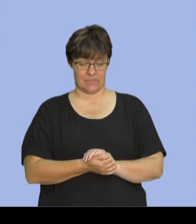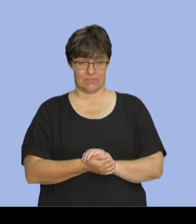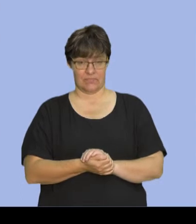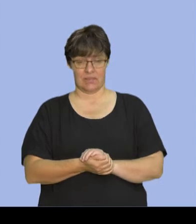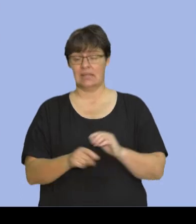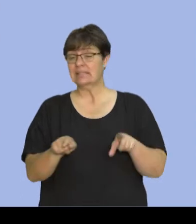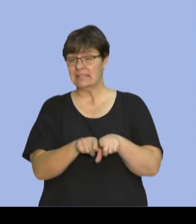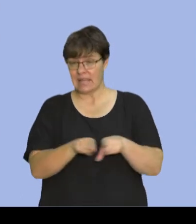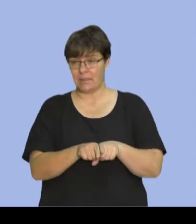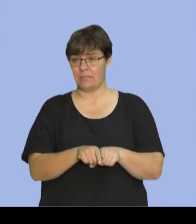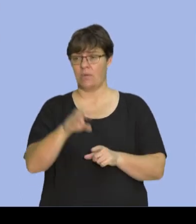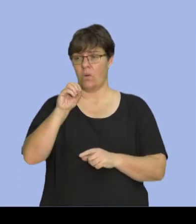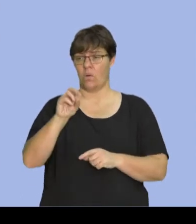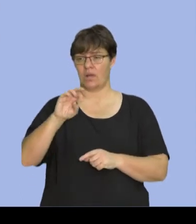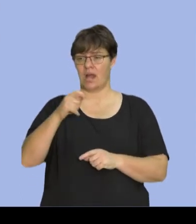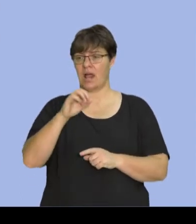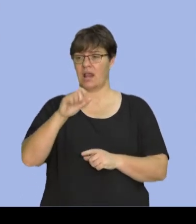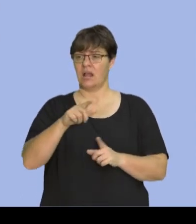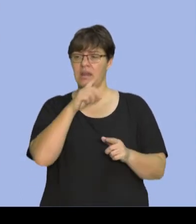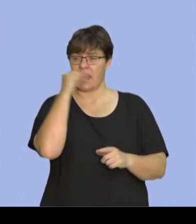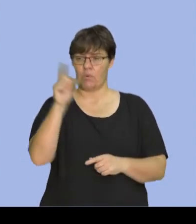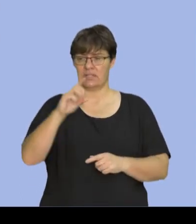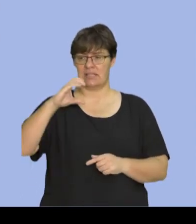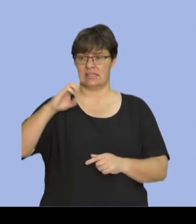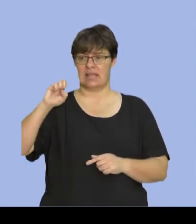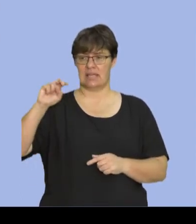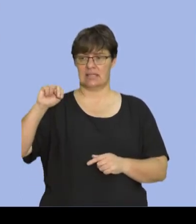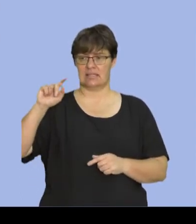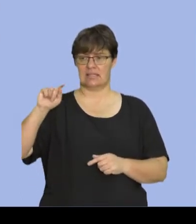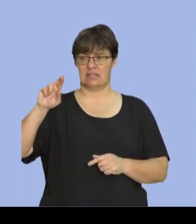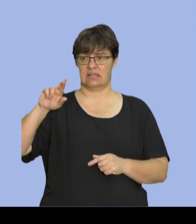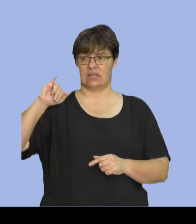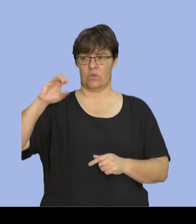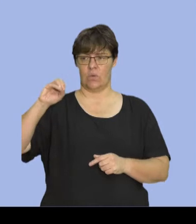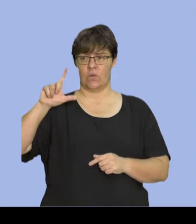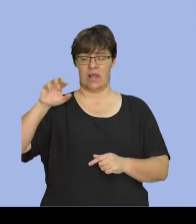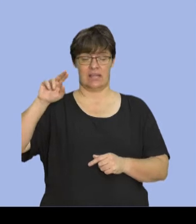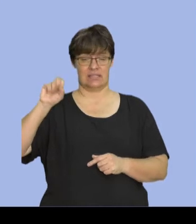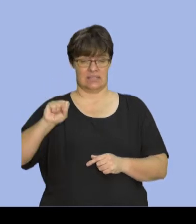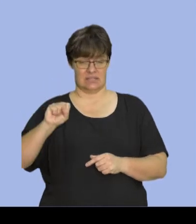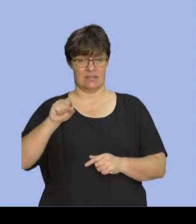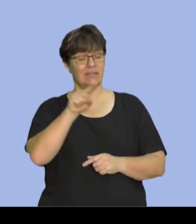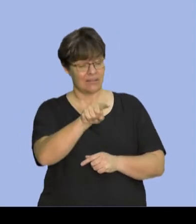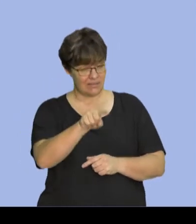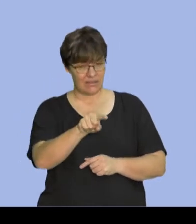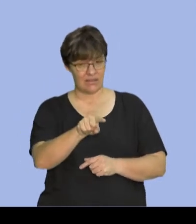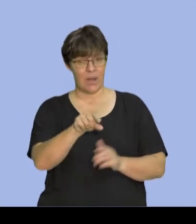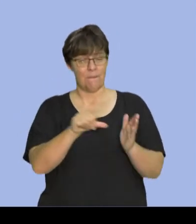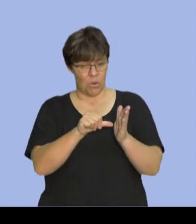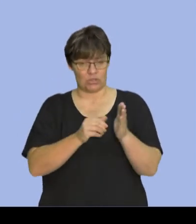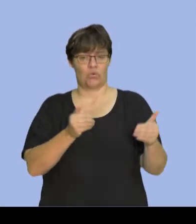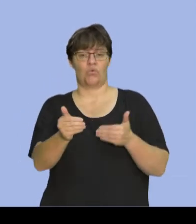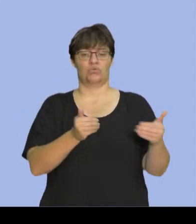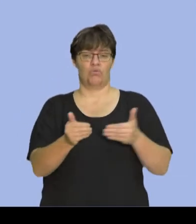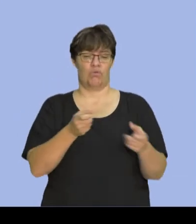are organelles called centrioles, which are important to controlling the process. These divide and